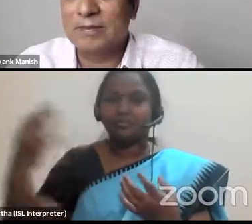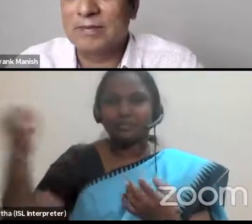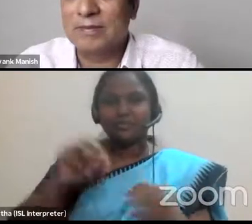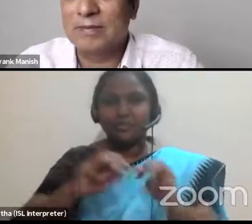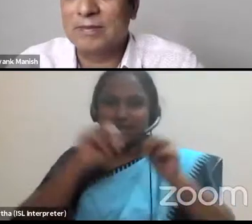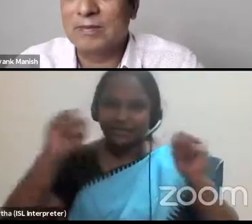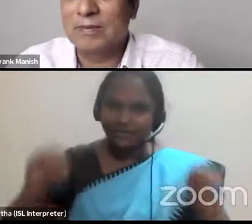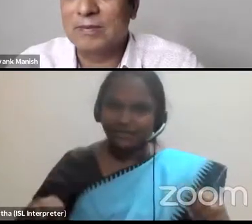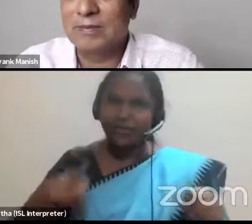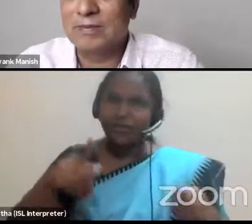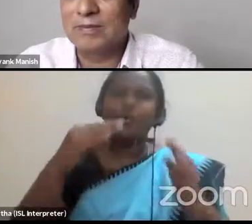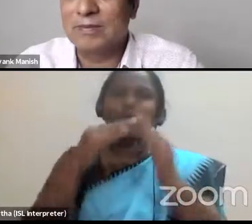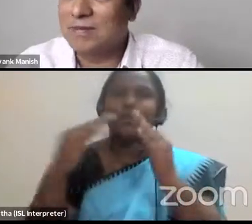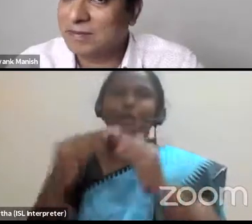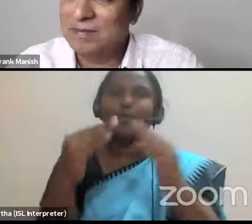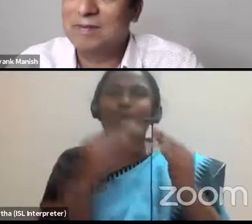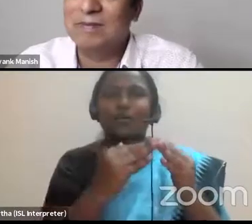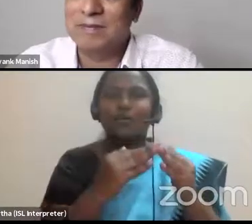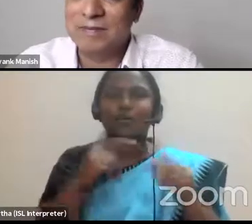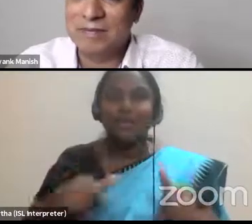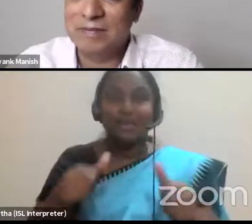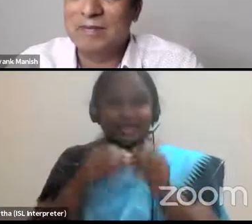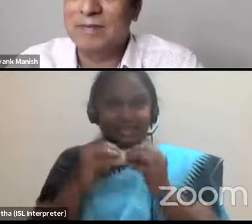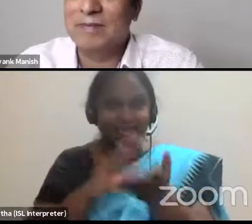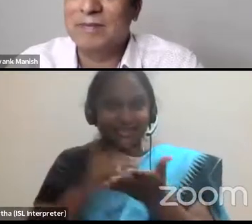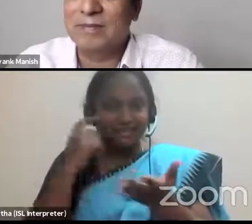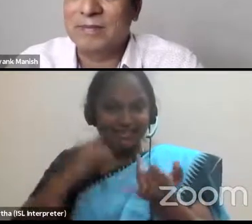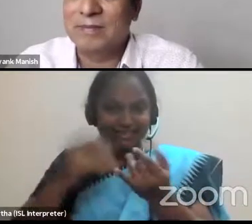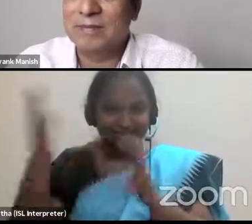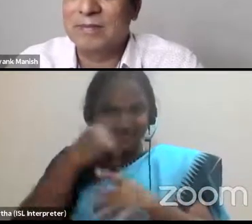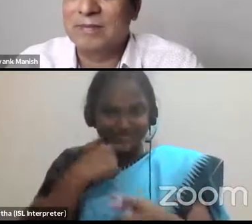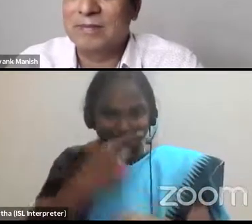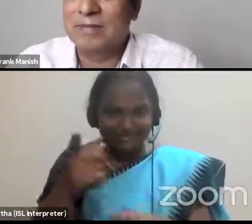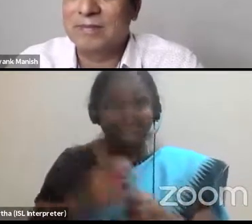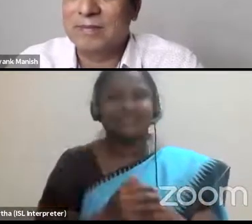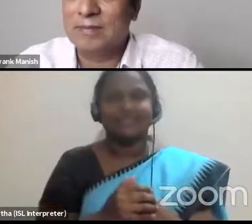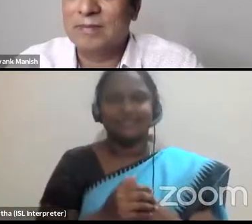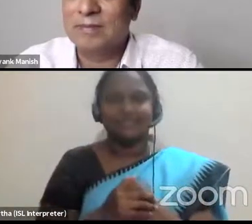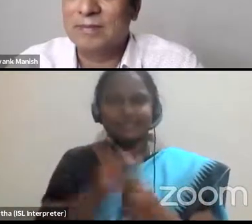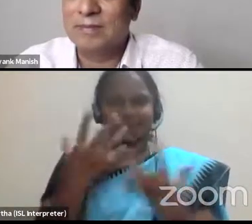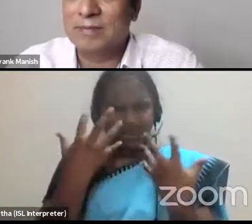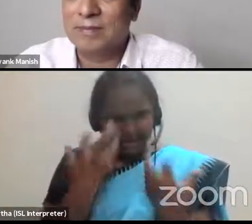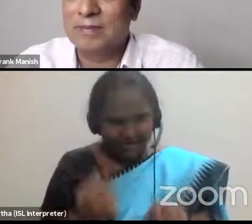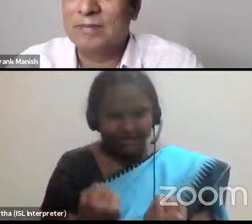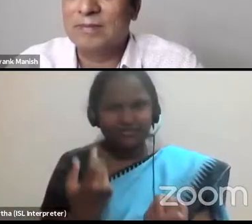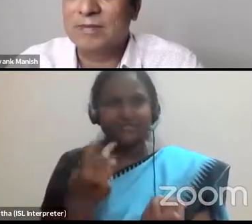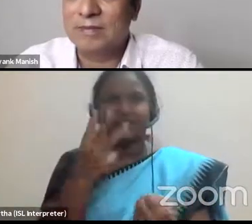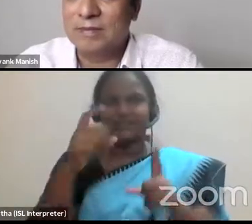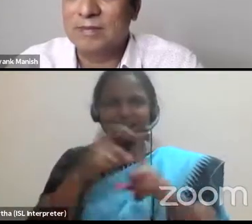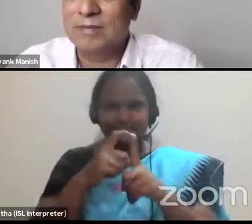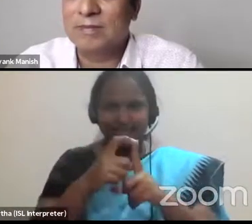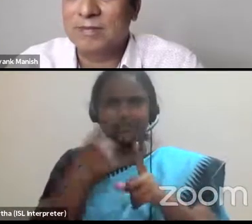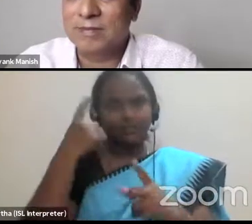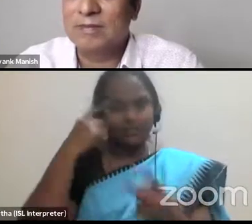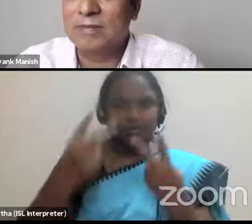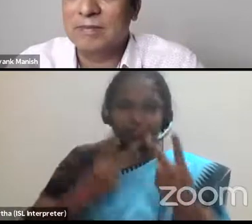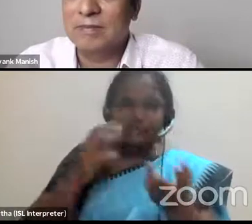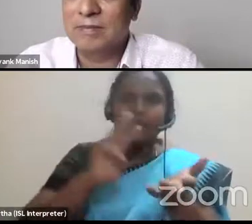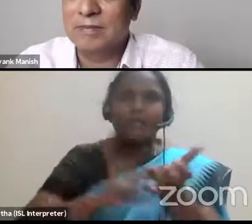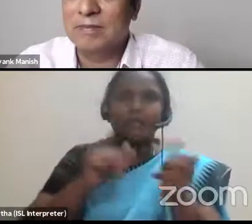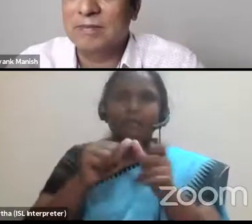to our homes, right? As Abhishek was mentioning, right? You already have that in a 3D hologram. You have to visit MAP